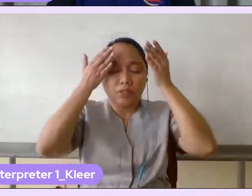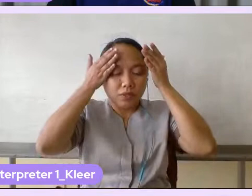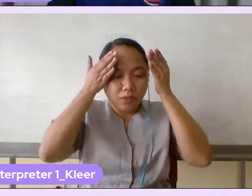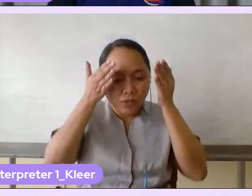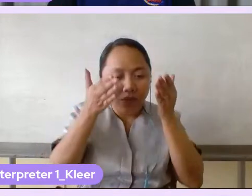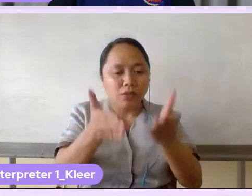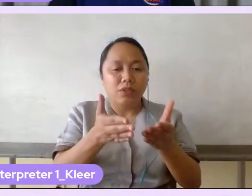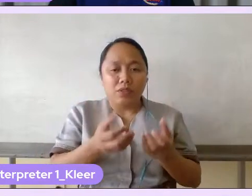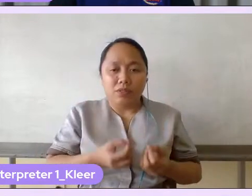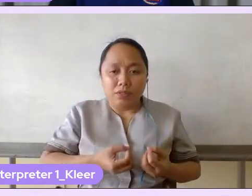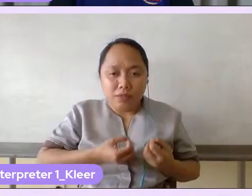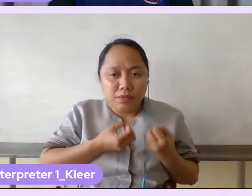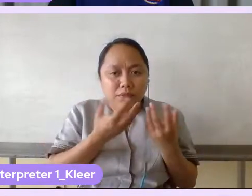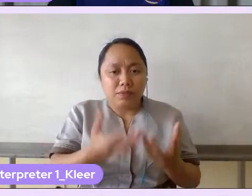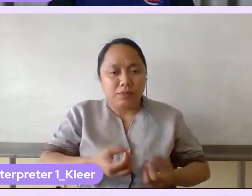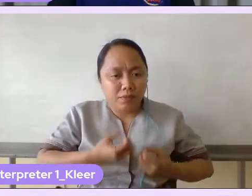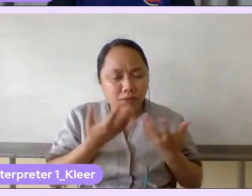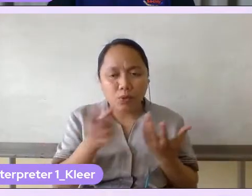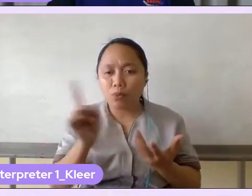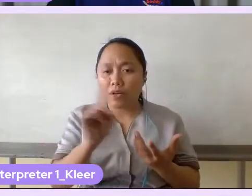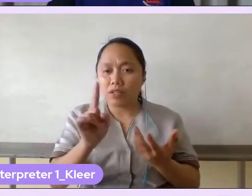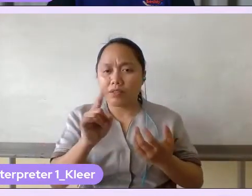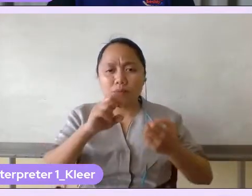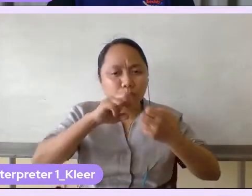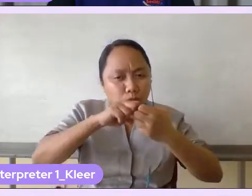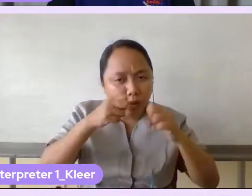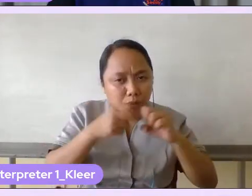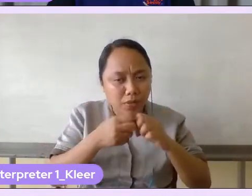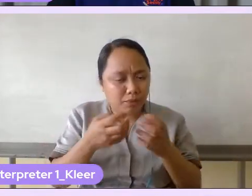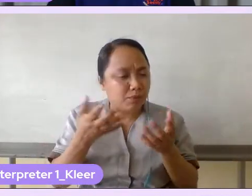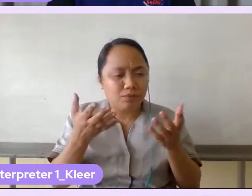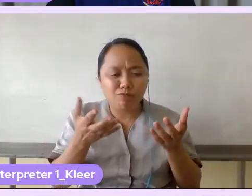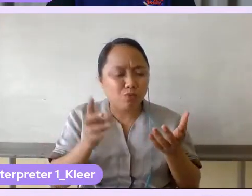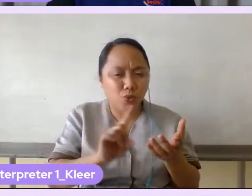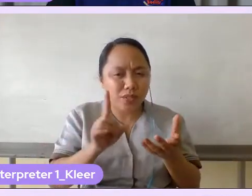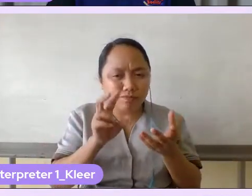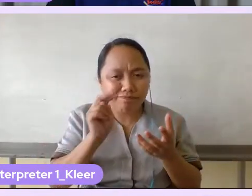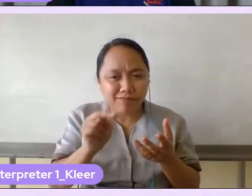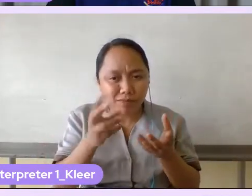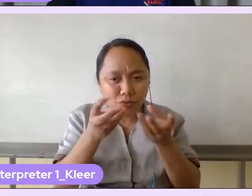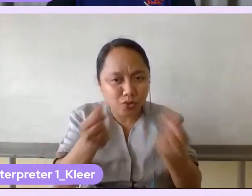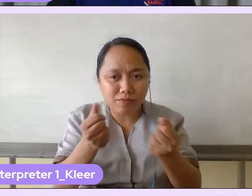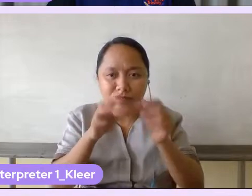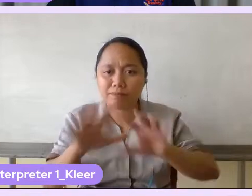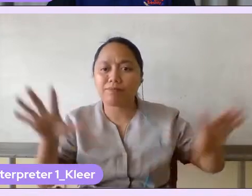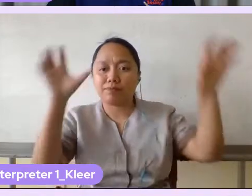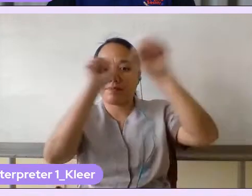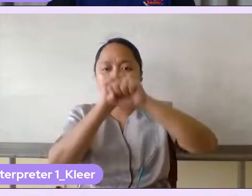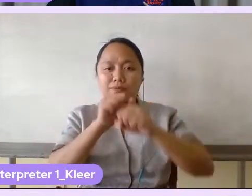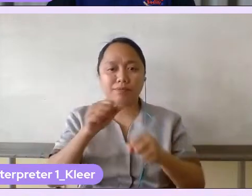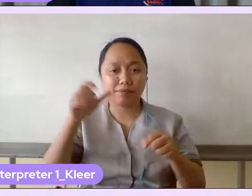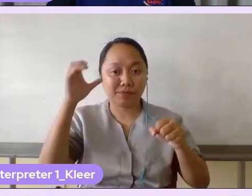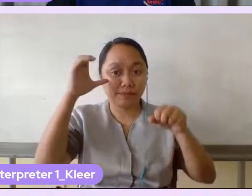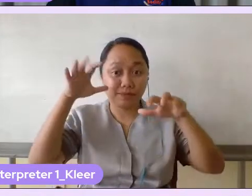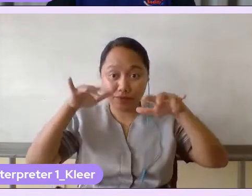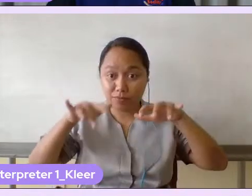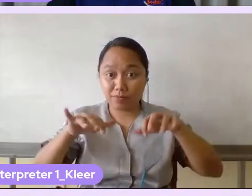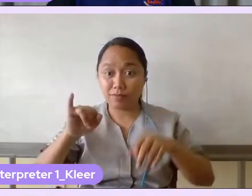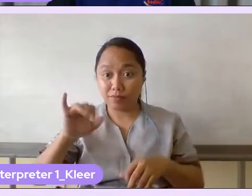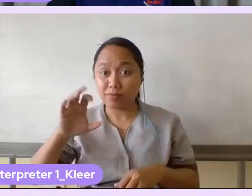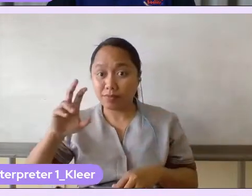dun sa problem or kung ano man yung tinatry mong isolve. And then, at the end of the day, like programming and IT itself is just a tool